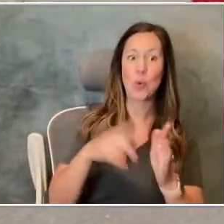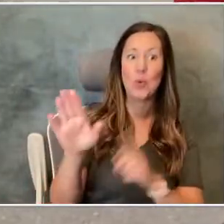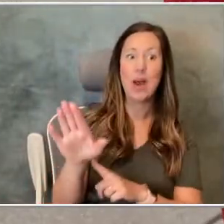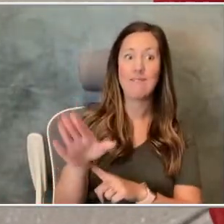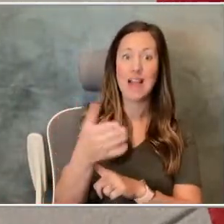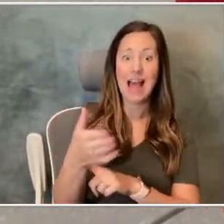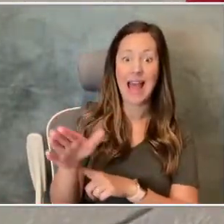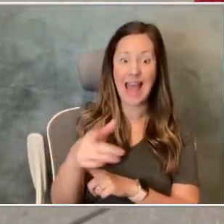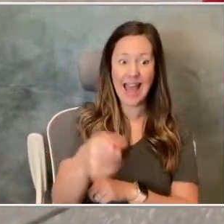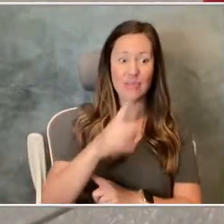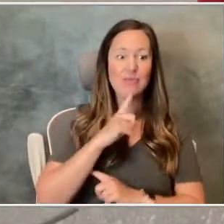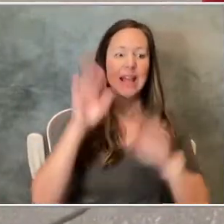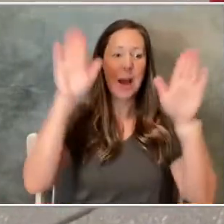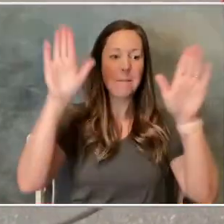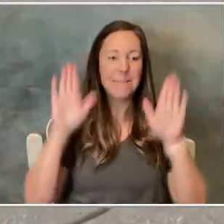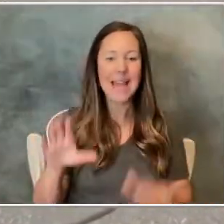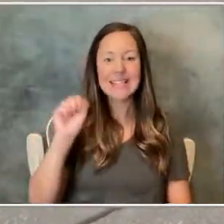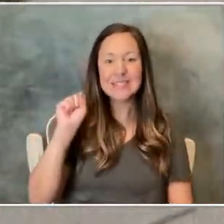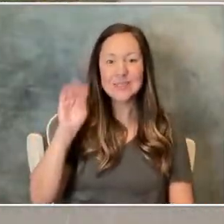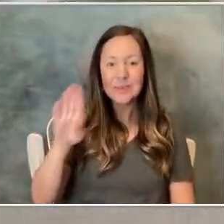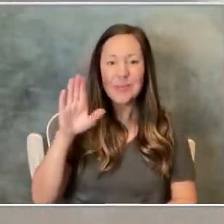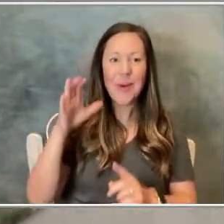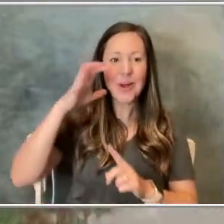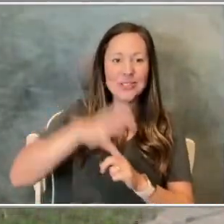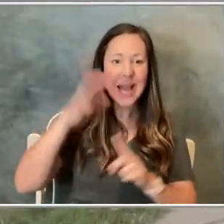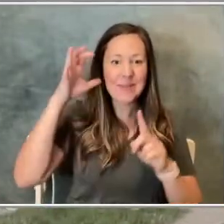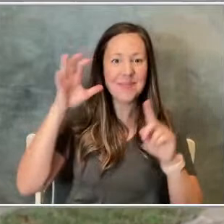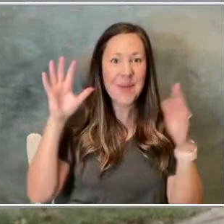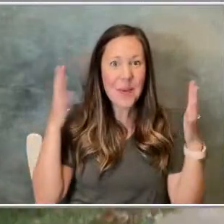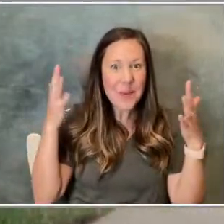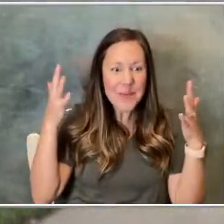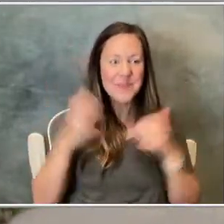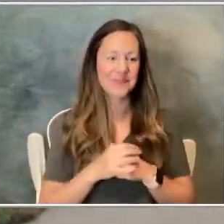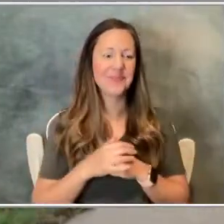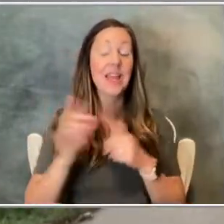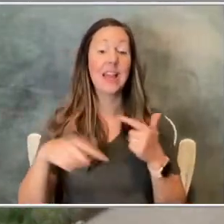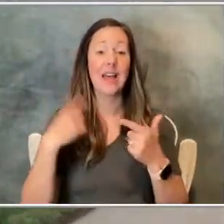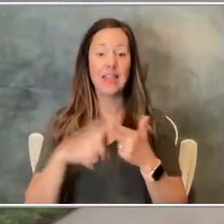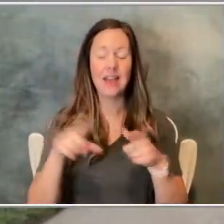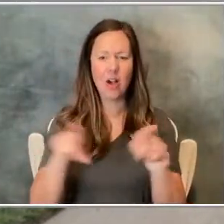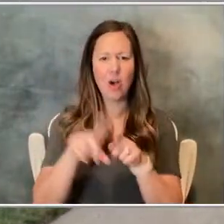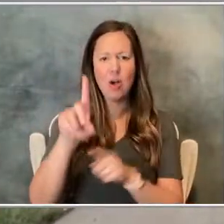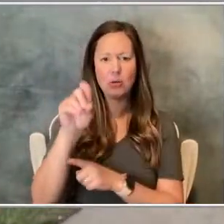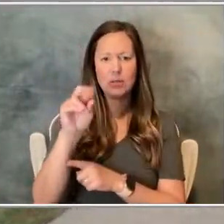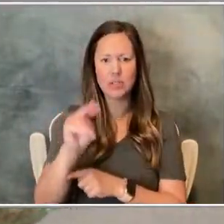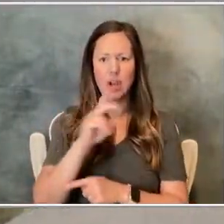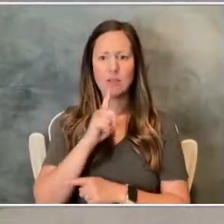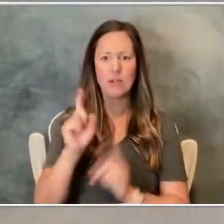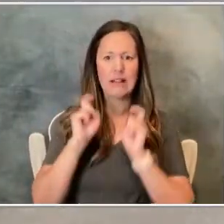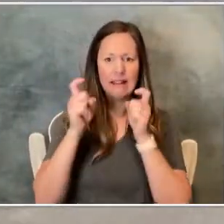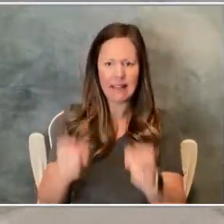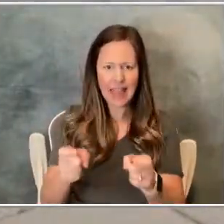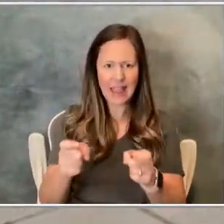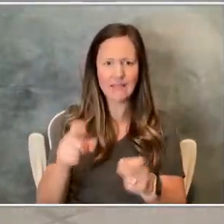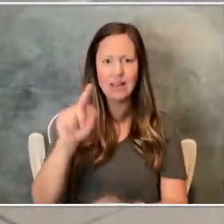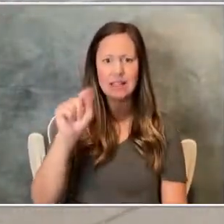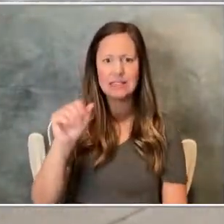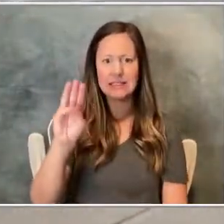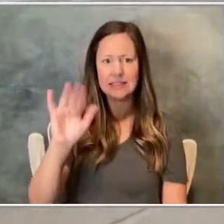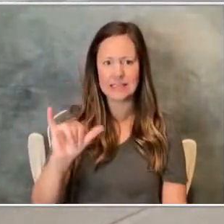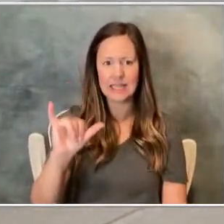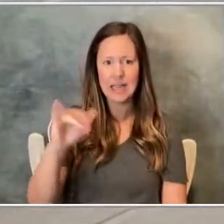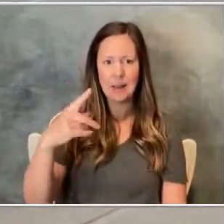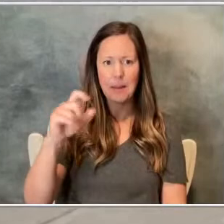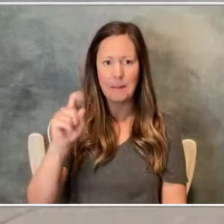Amazing Super Bowl champions. Awesome. And then Don gave quite a gift to Tammy Peterman